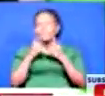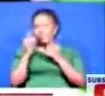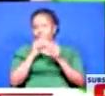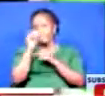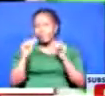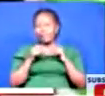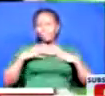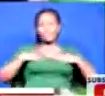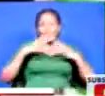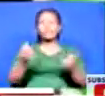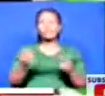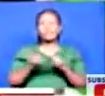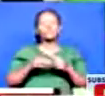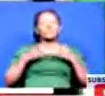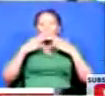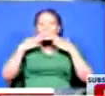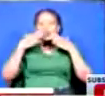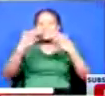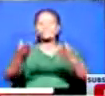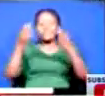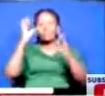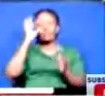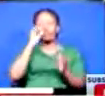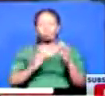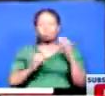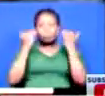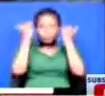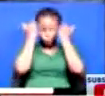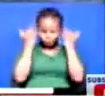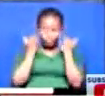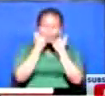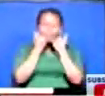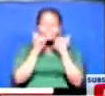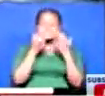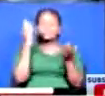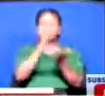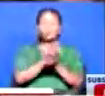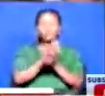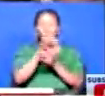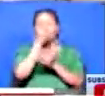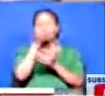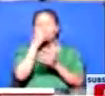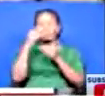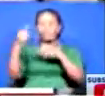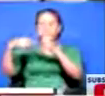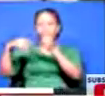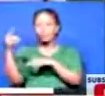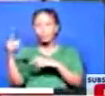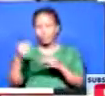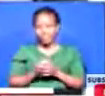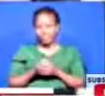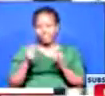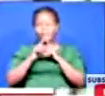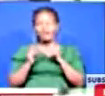grateful for choice of court for our president-elect William Samoei Ruto. And we